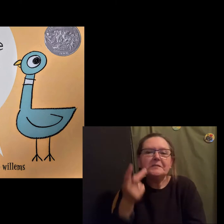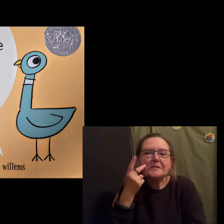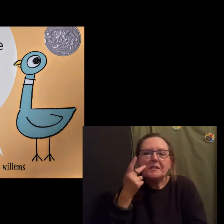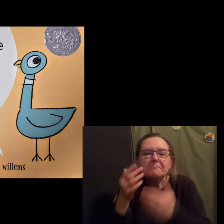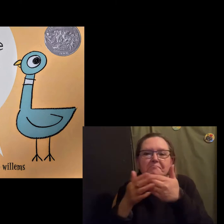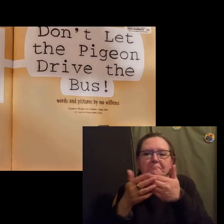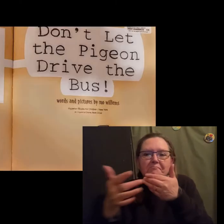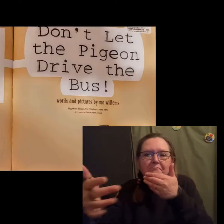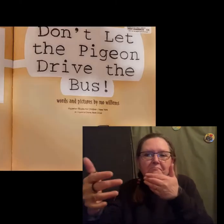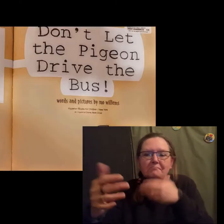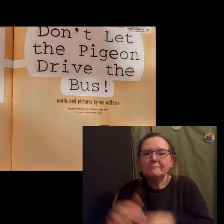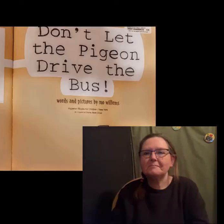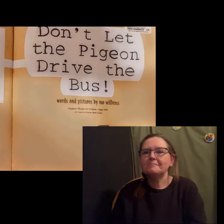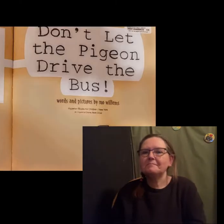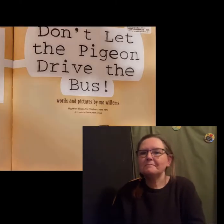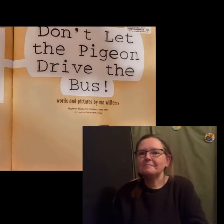here.